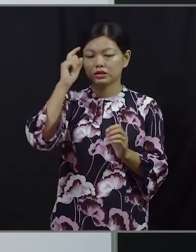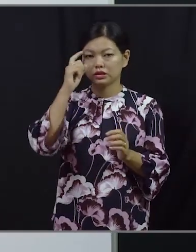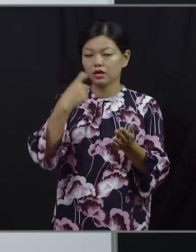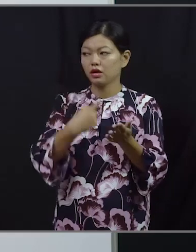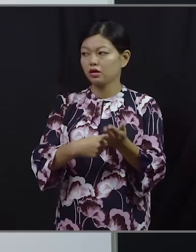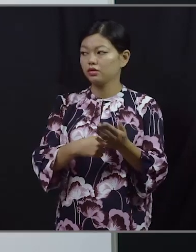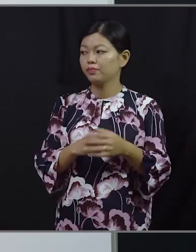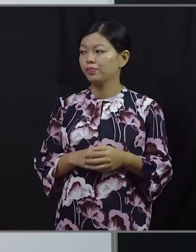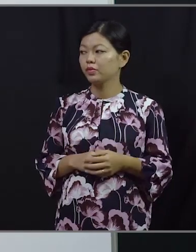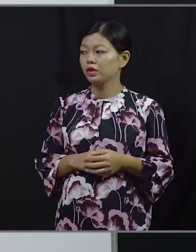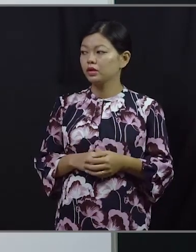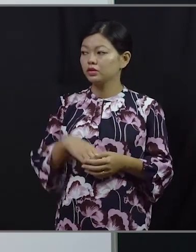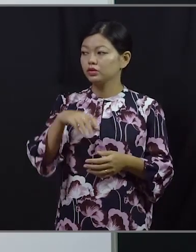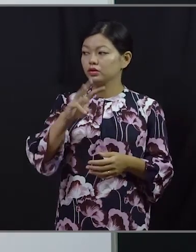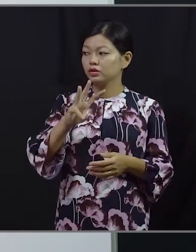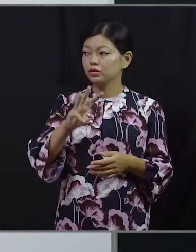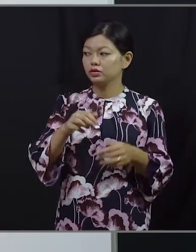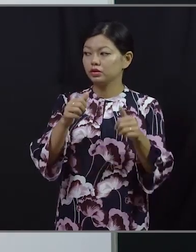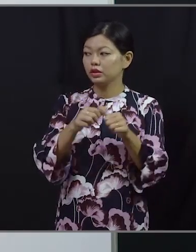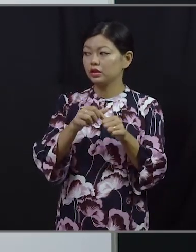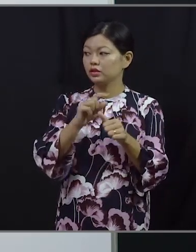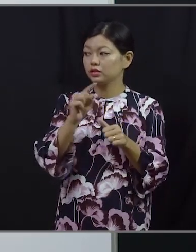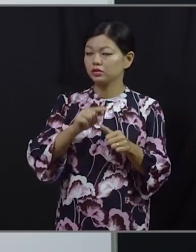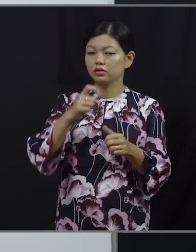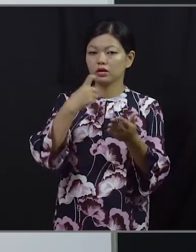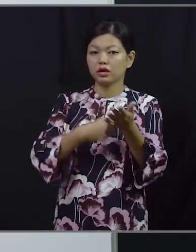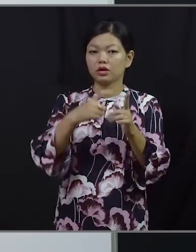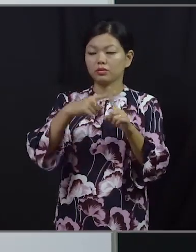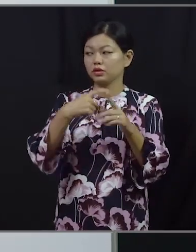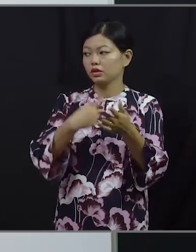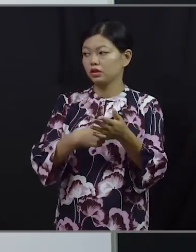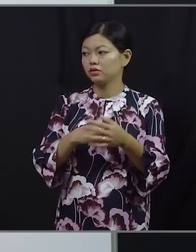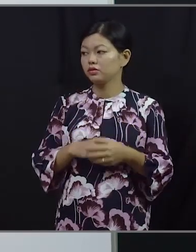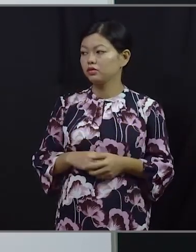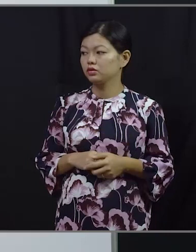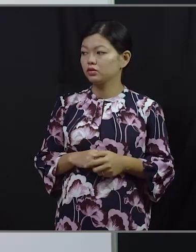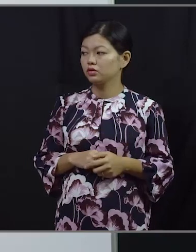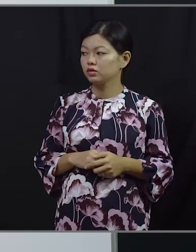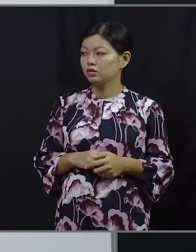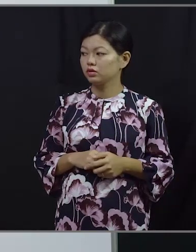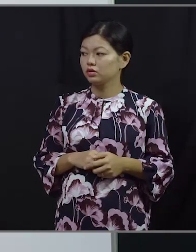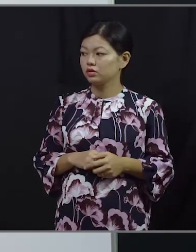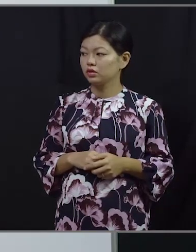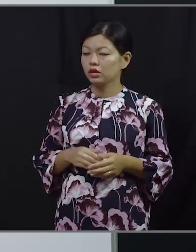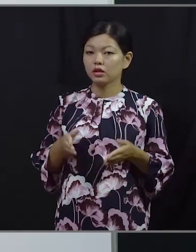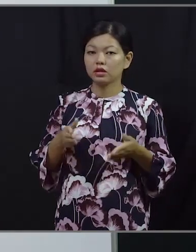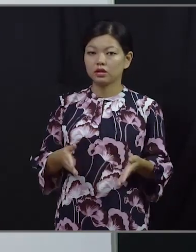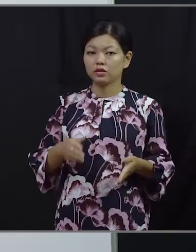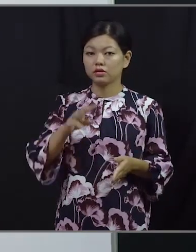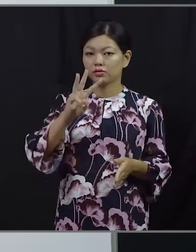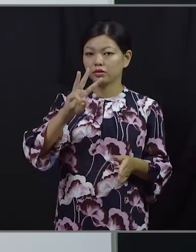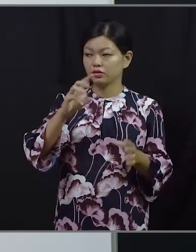as delta equal to dm. Okay, so here in equation number 3, I have put r1 equal to